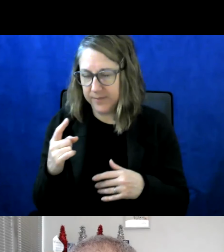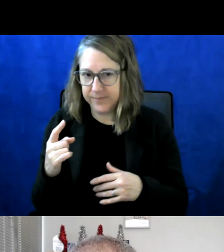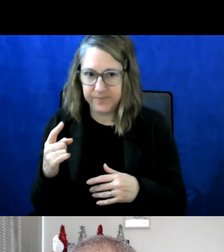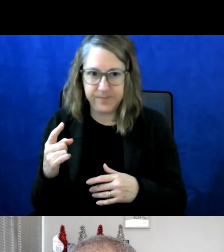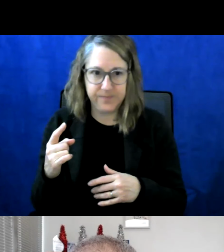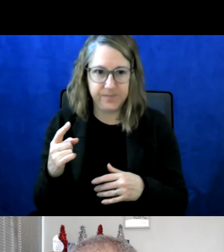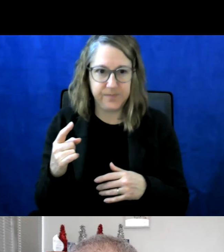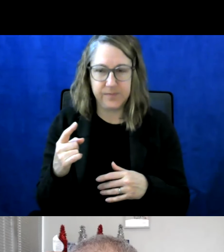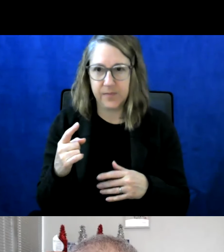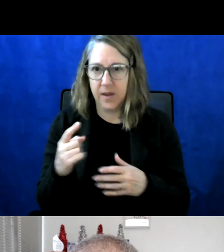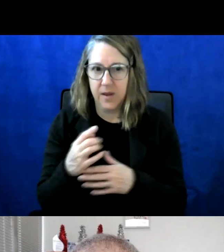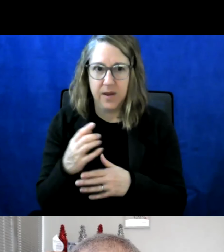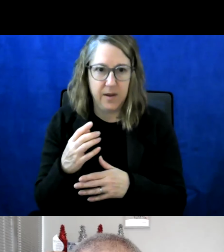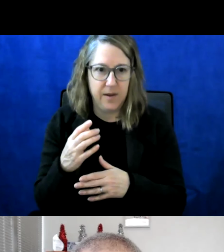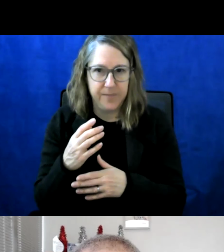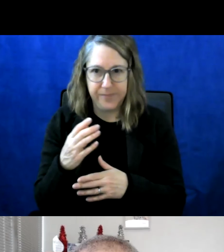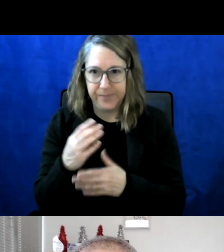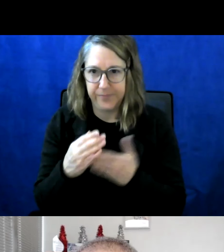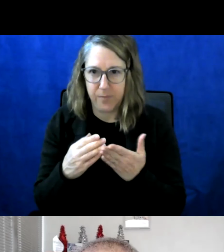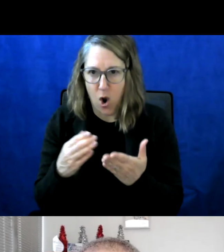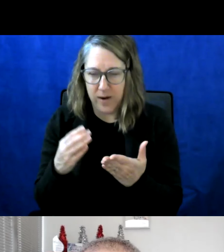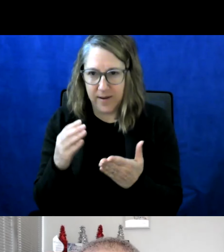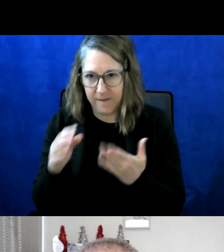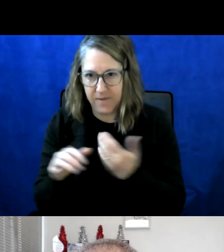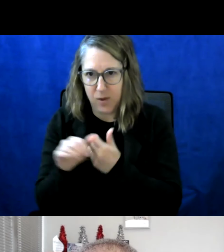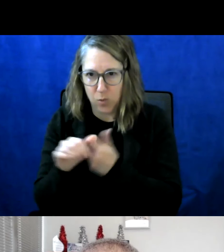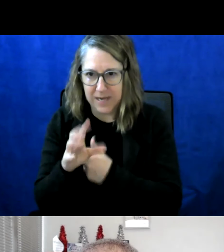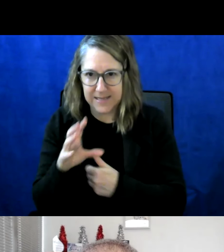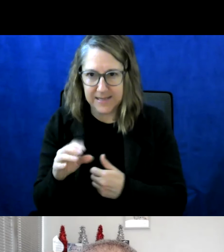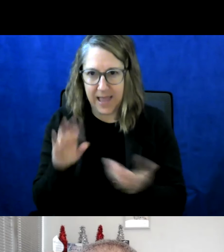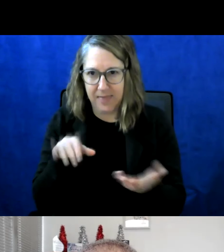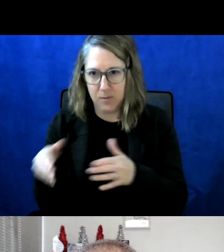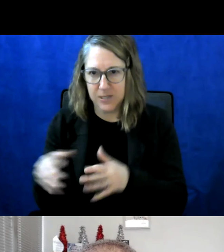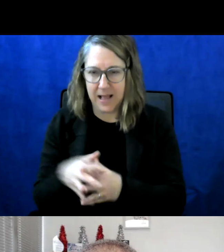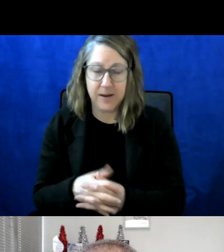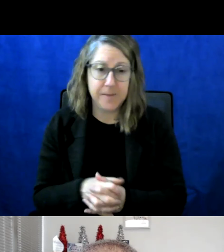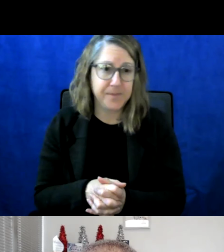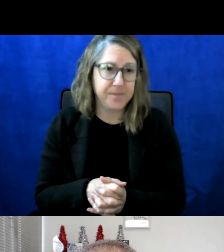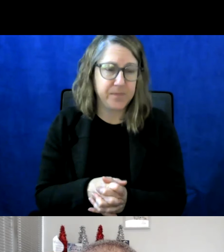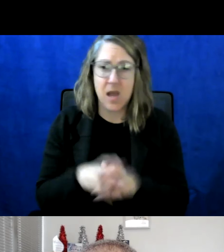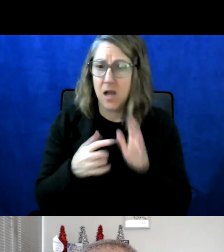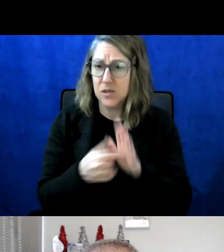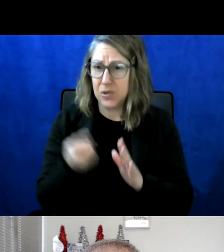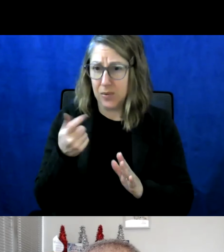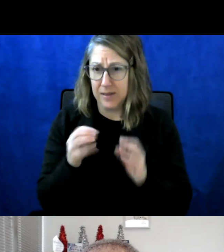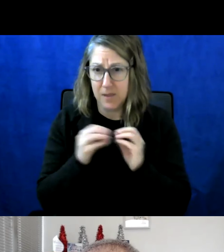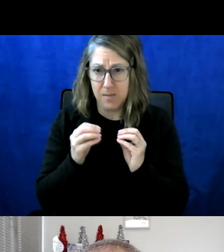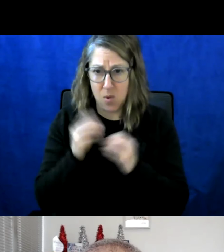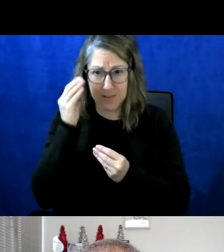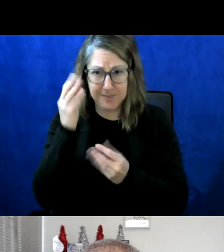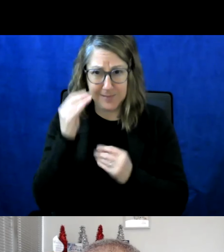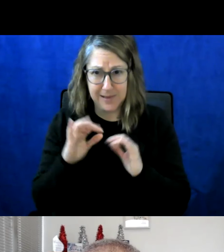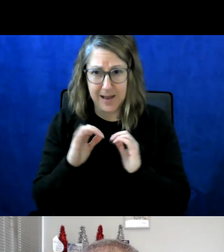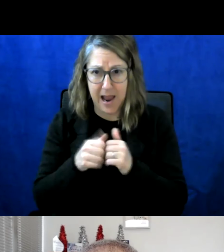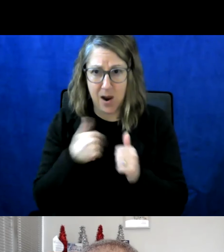risk and morbidity and mortality. So I'm going to show you a little bit of that data just because it gives you an idea of how we're doing here